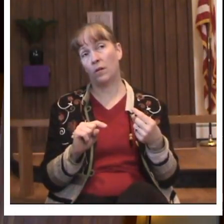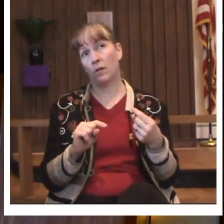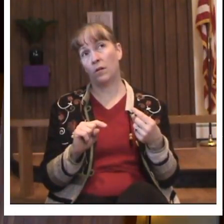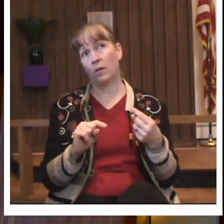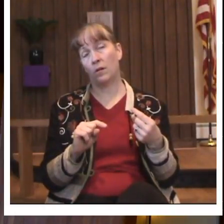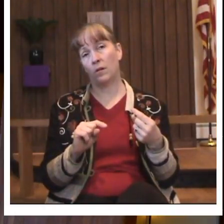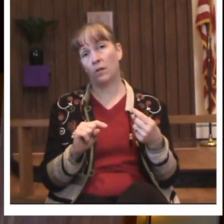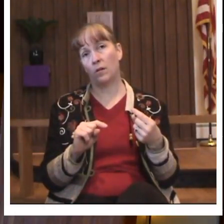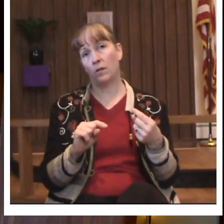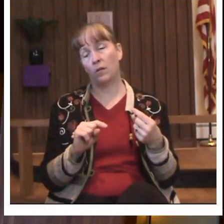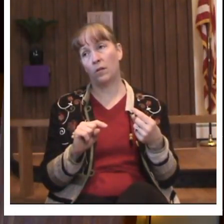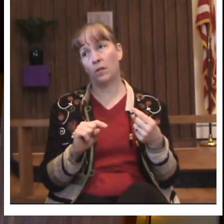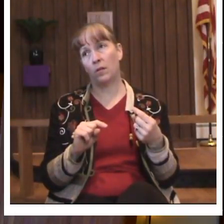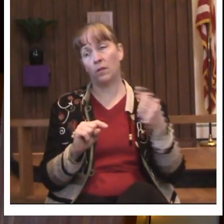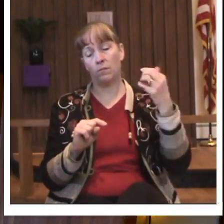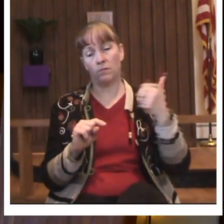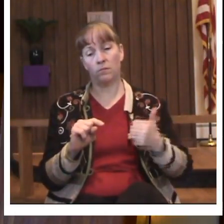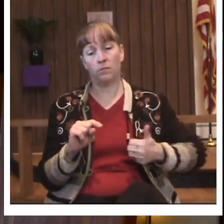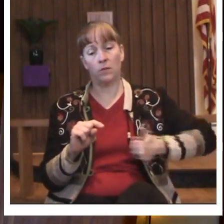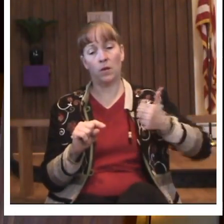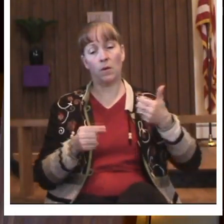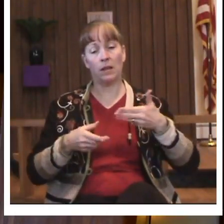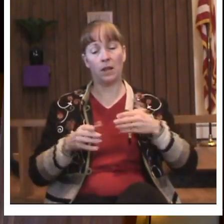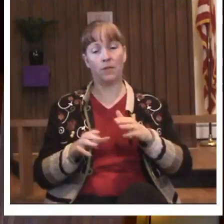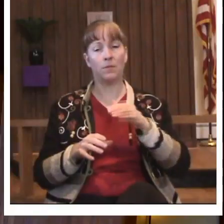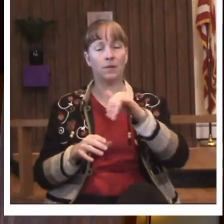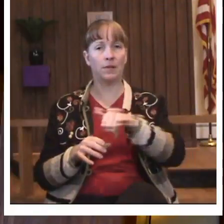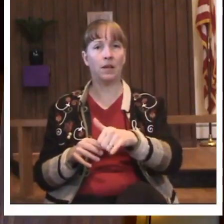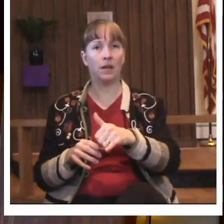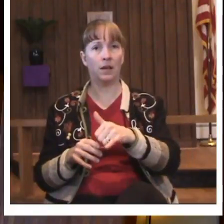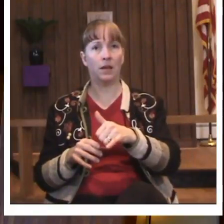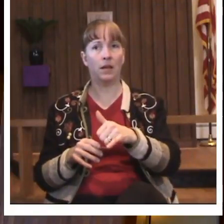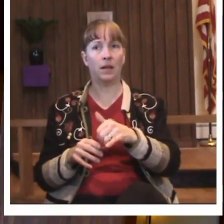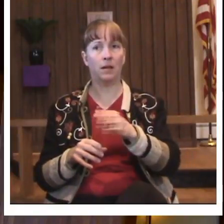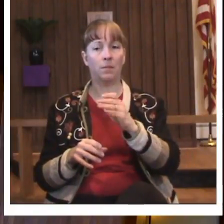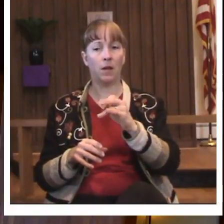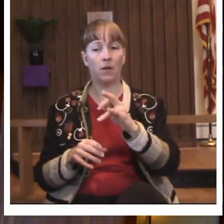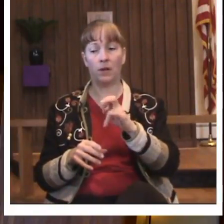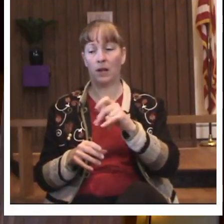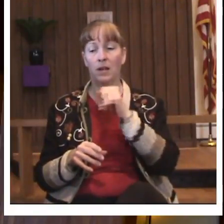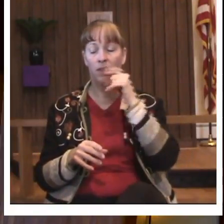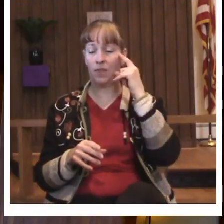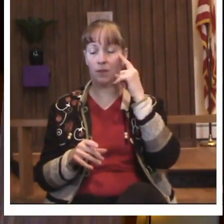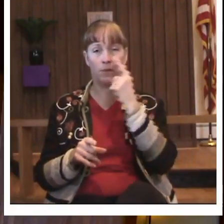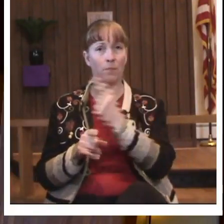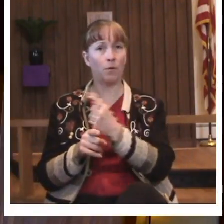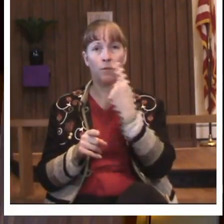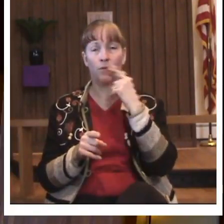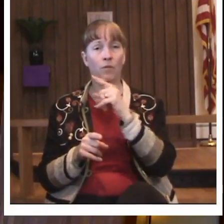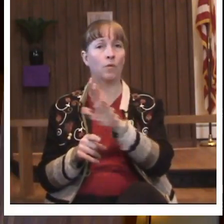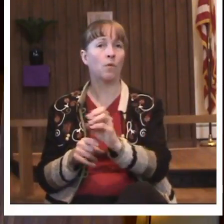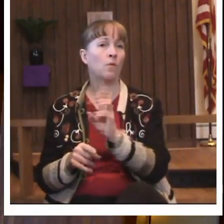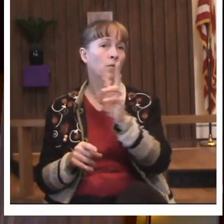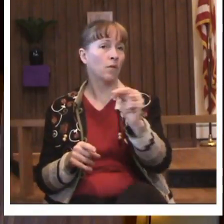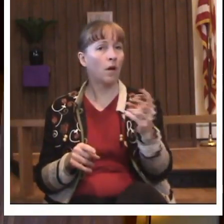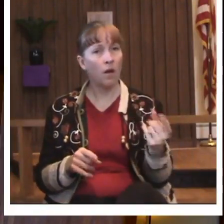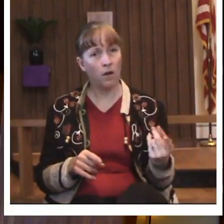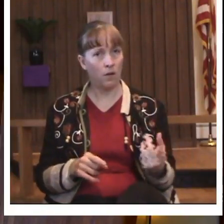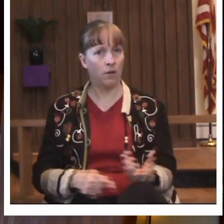the brass would allow them to be housed in quarters they wouldn't think fit for their dogs?